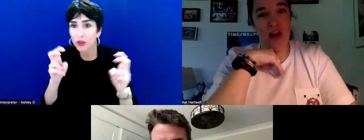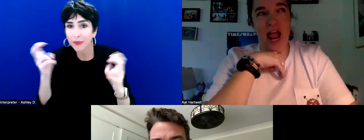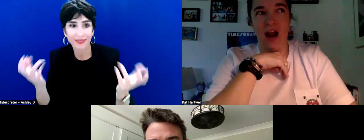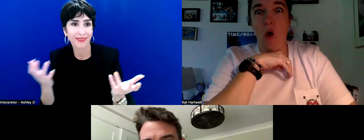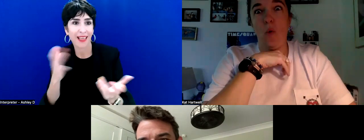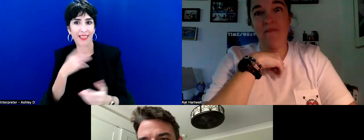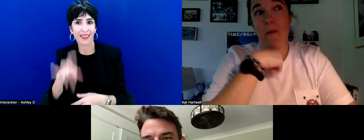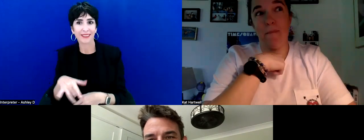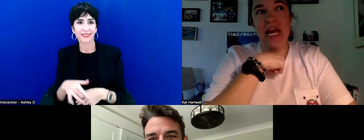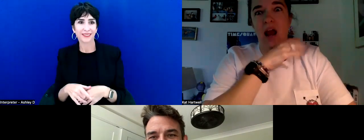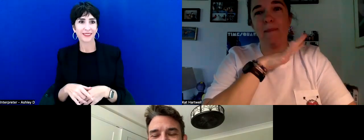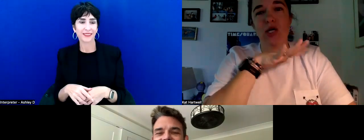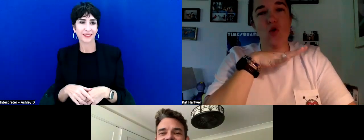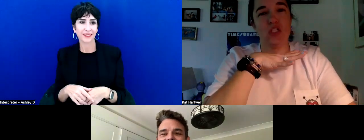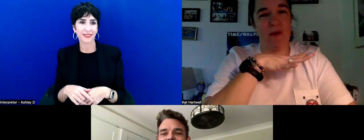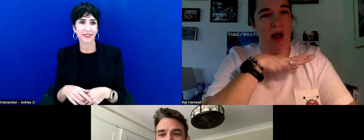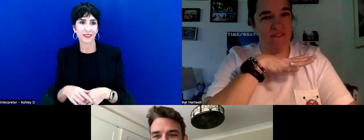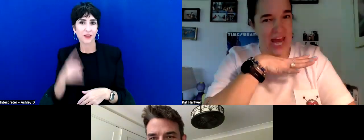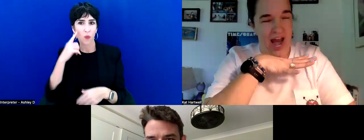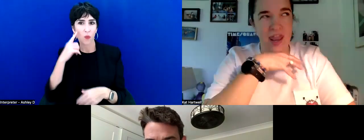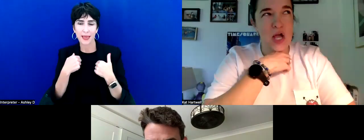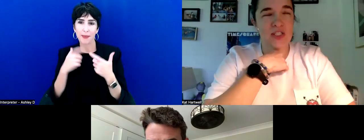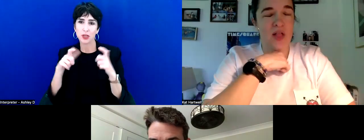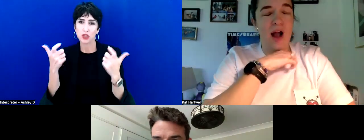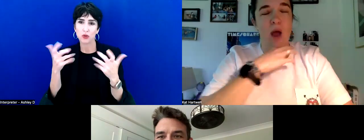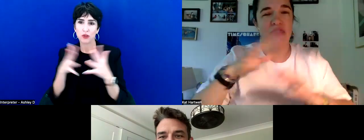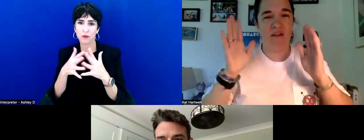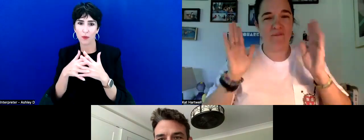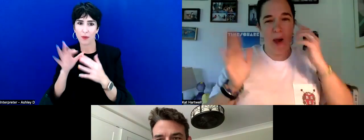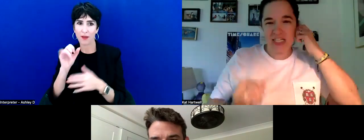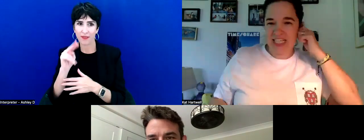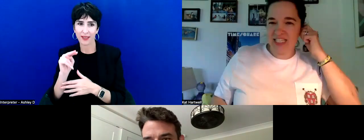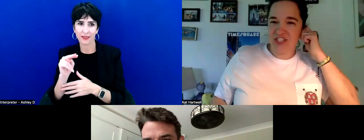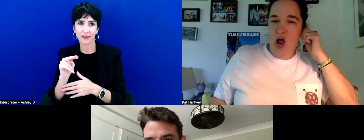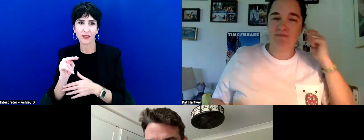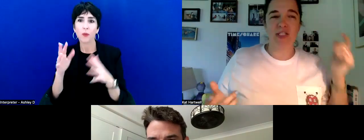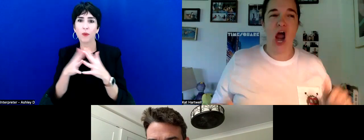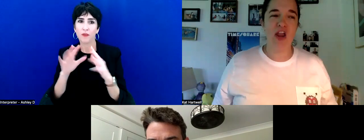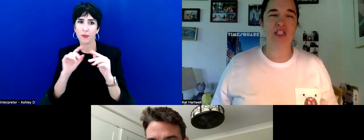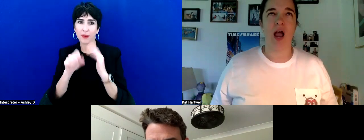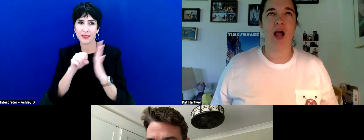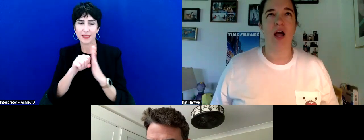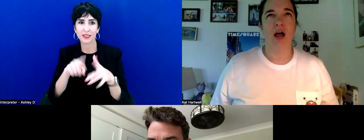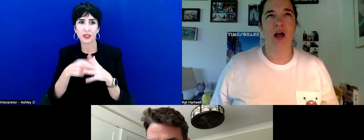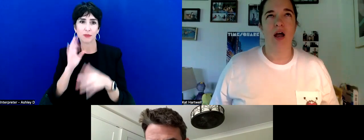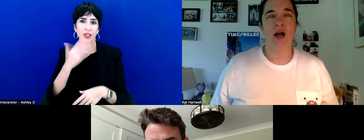But yeah. For me, I'm a huge football fan. So like when the football season starts, my